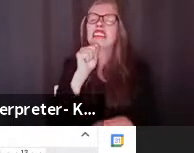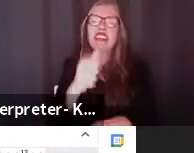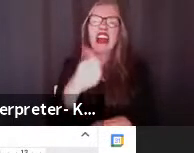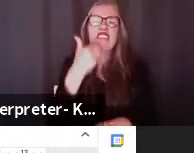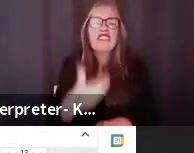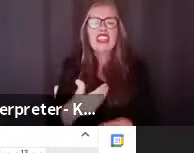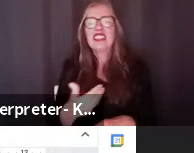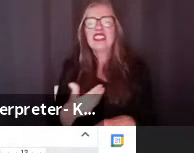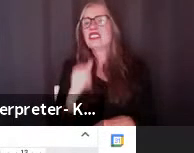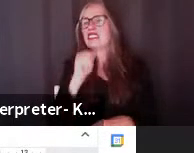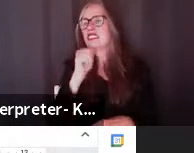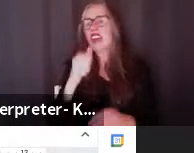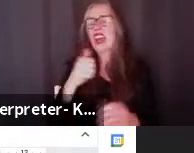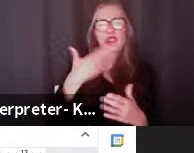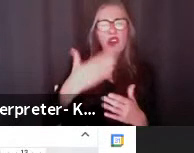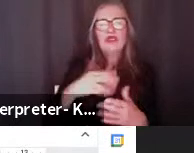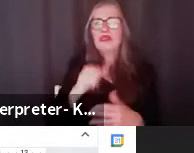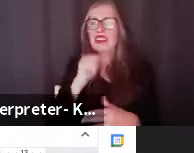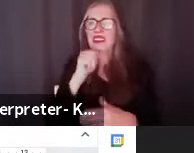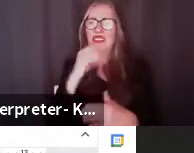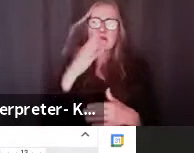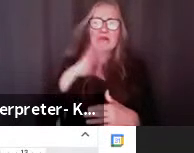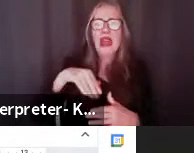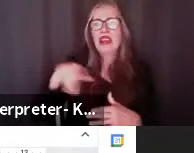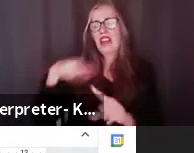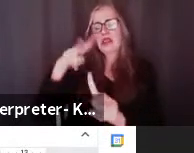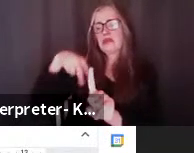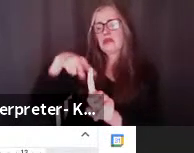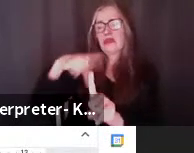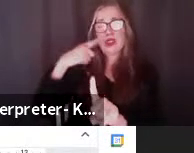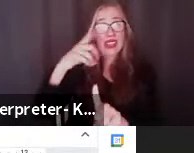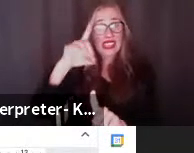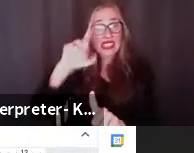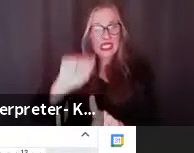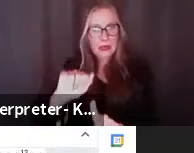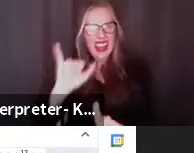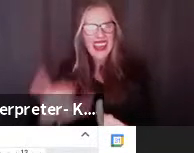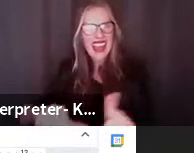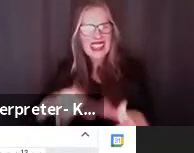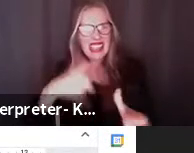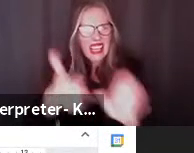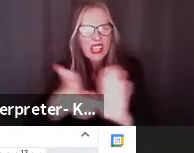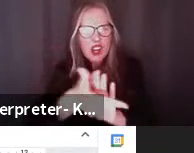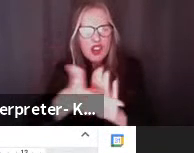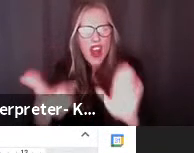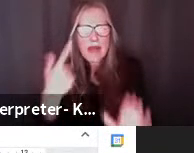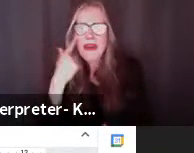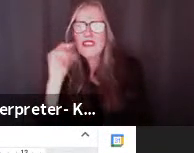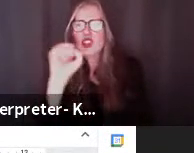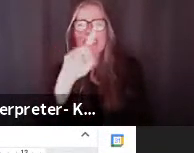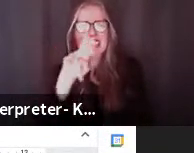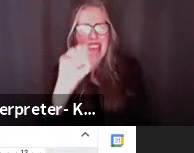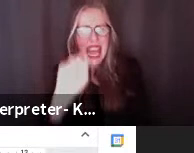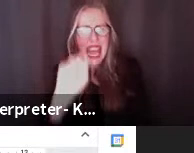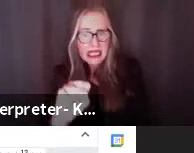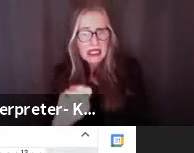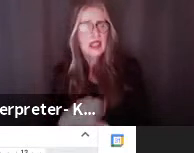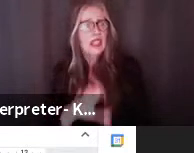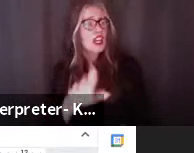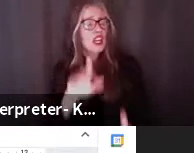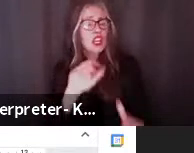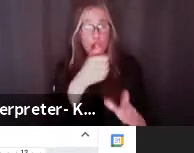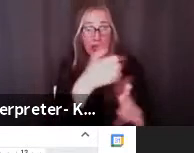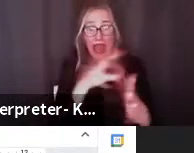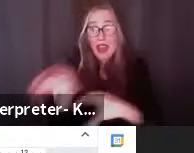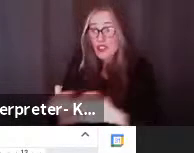parent disability you see this in the fact that disability is a status crime everything else that you can have your child taken for your rights terminated